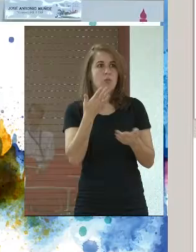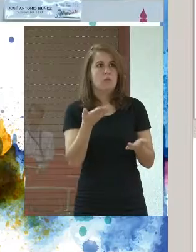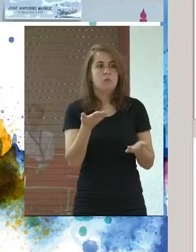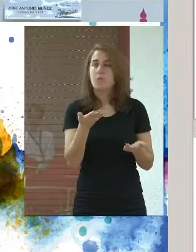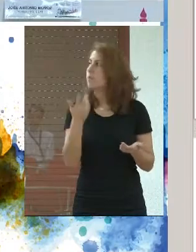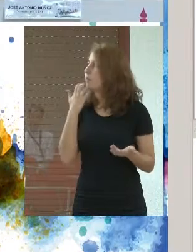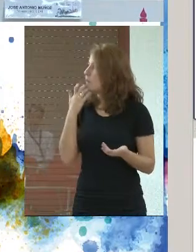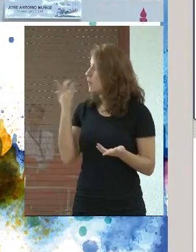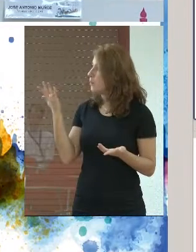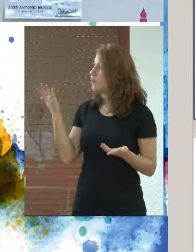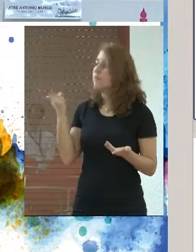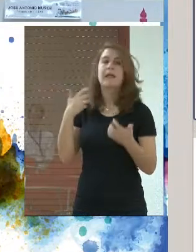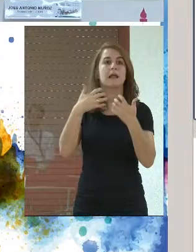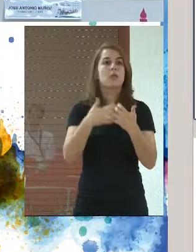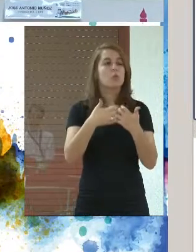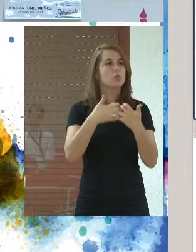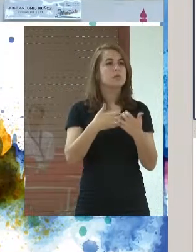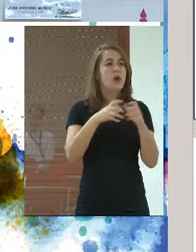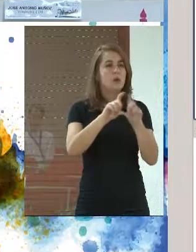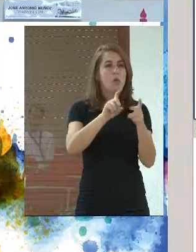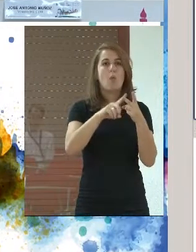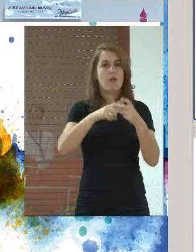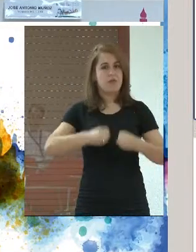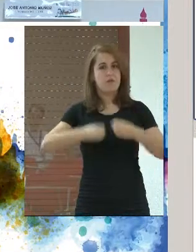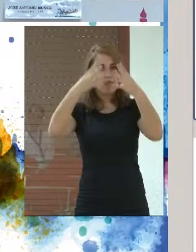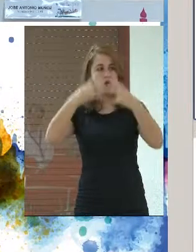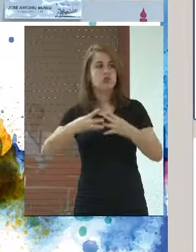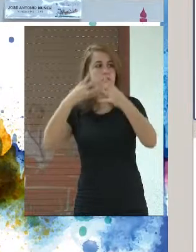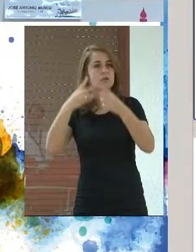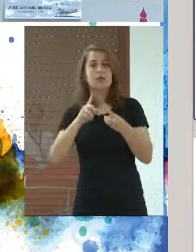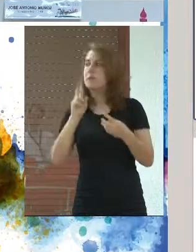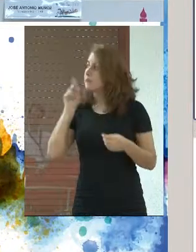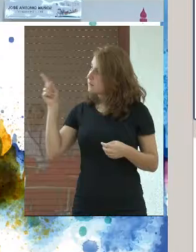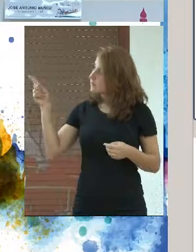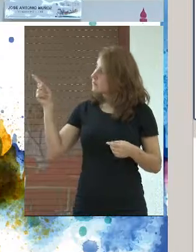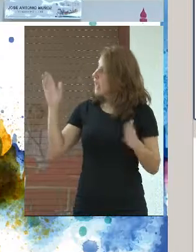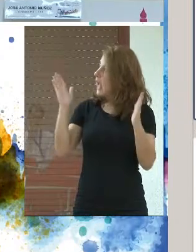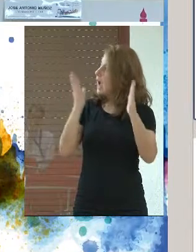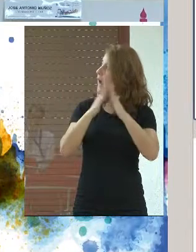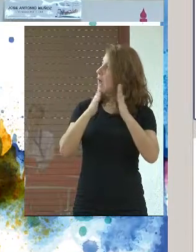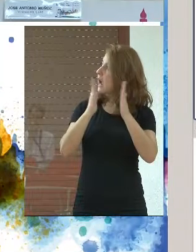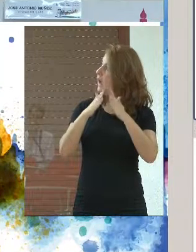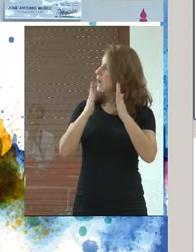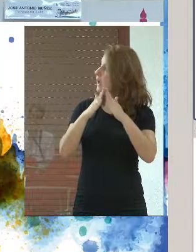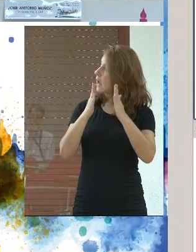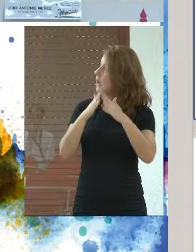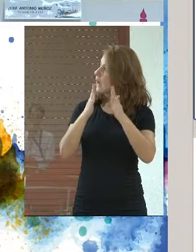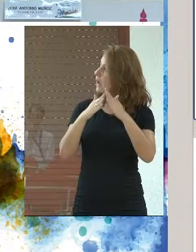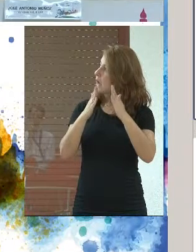I can add maybe labels with the names. For example, the name of the building. It